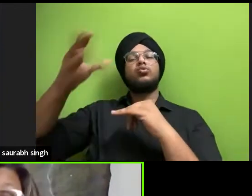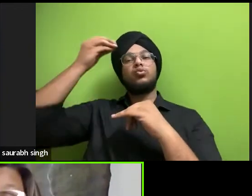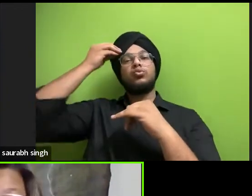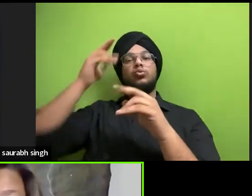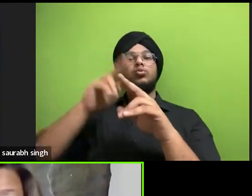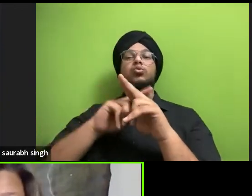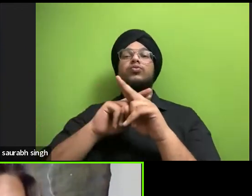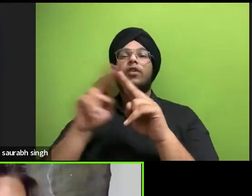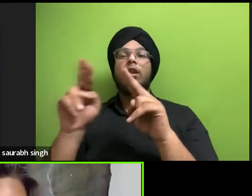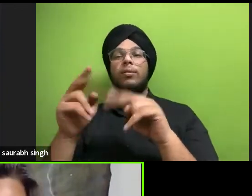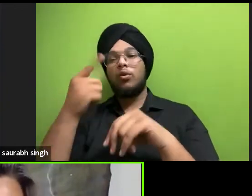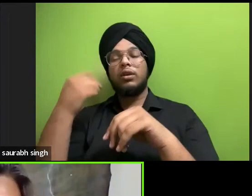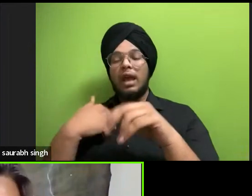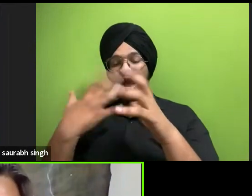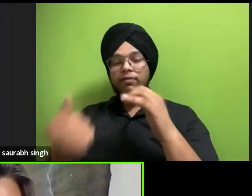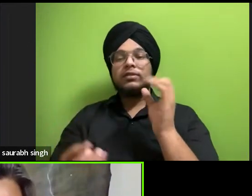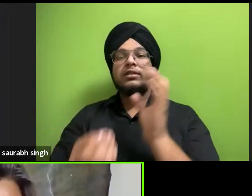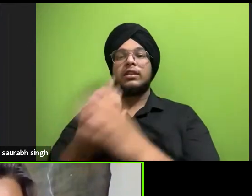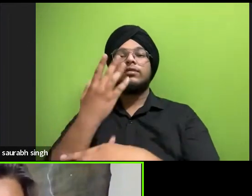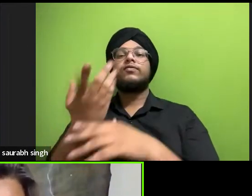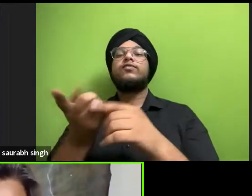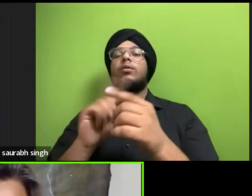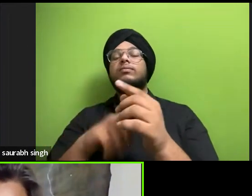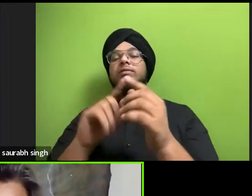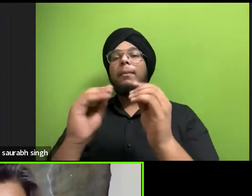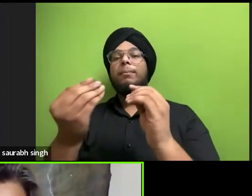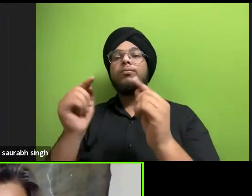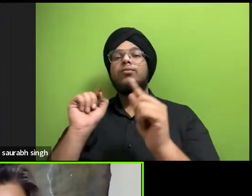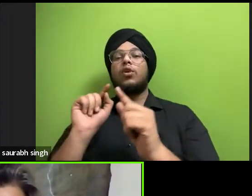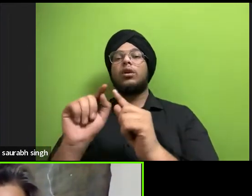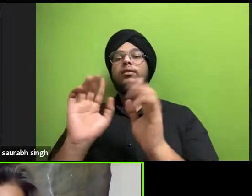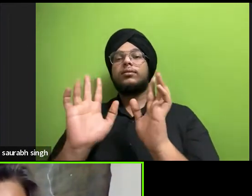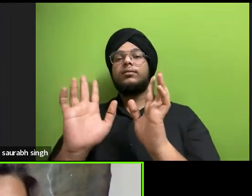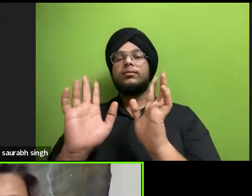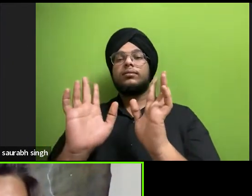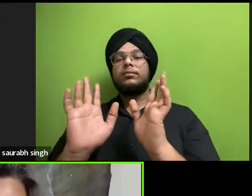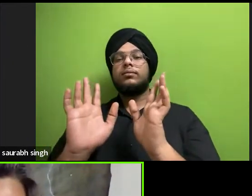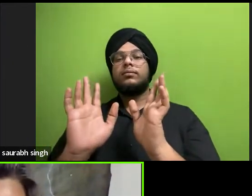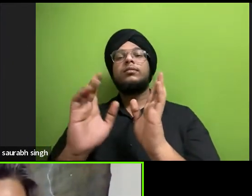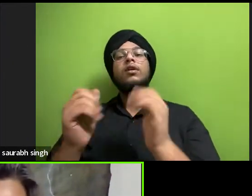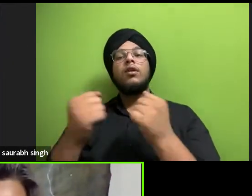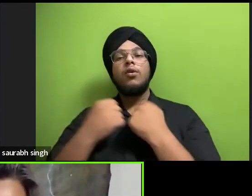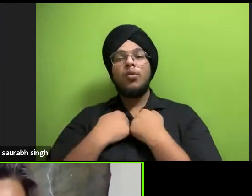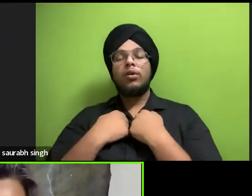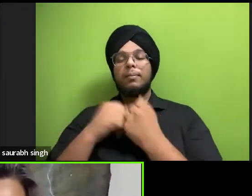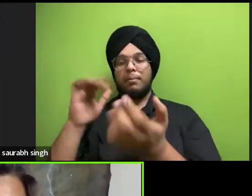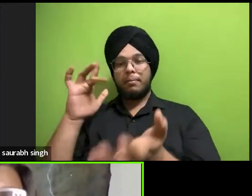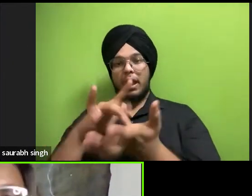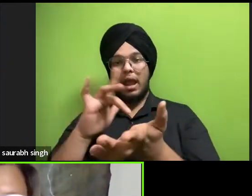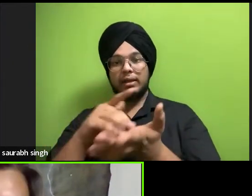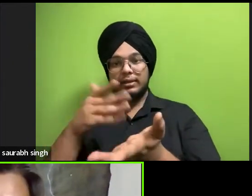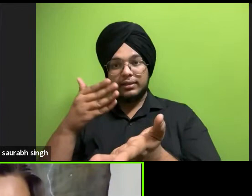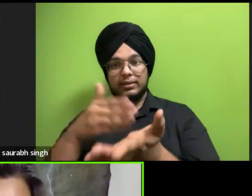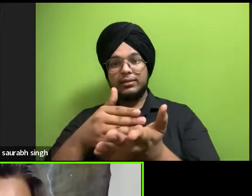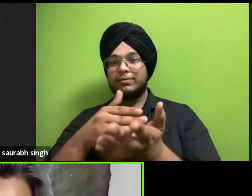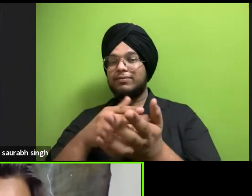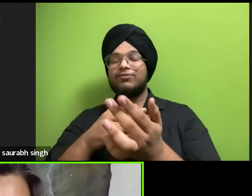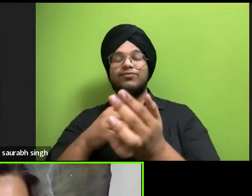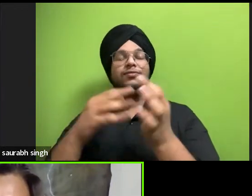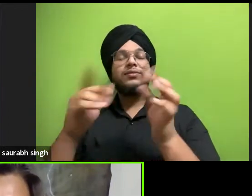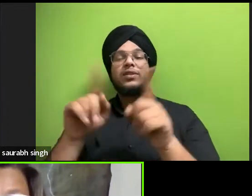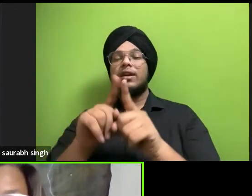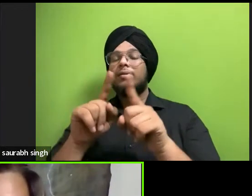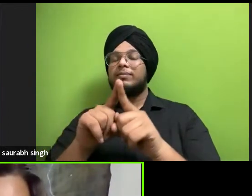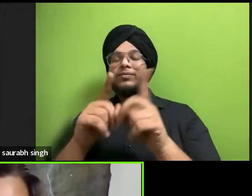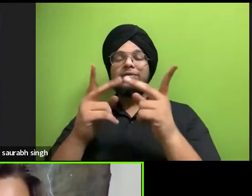have to start from somewhere, and our place in, our location is critical part of